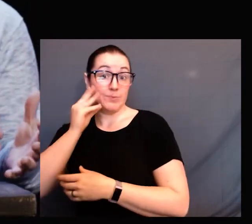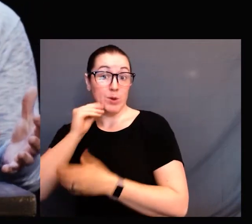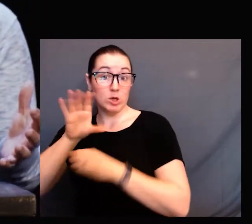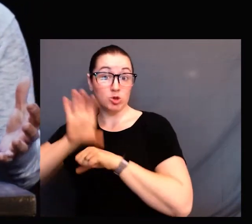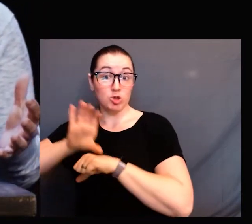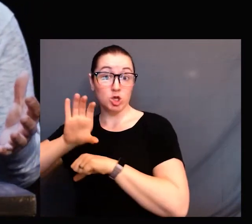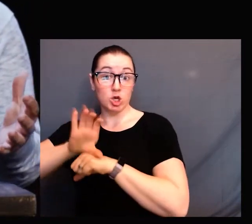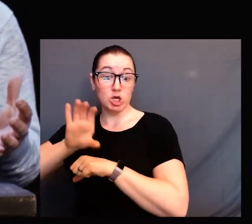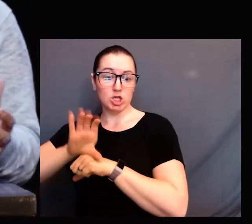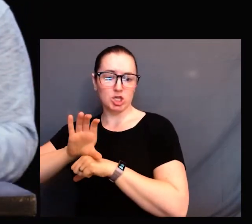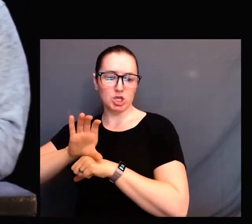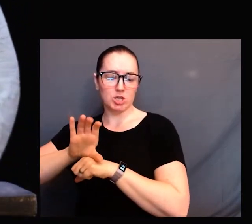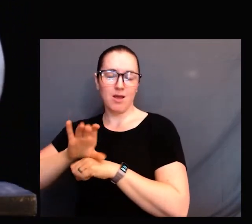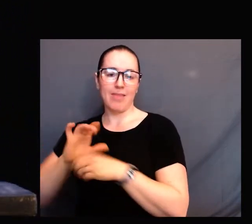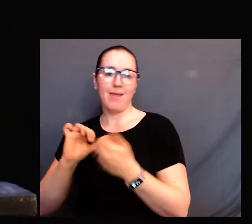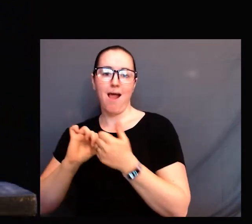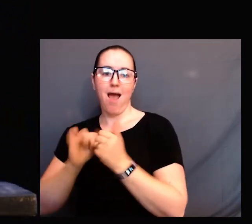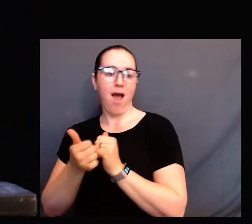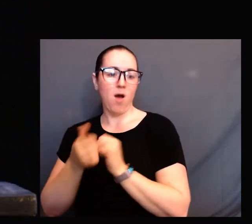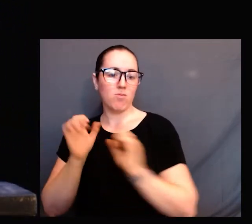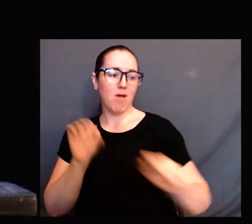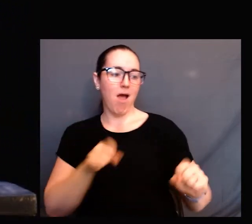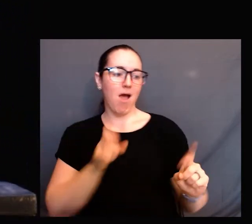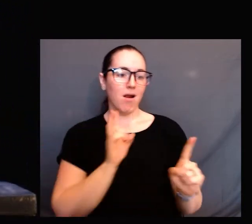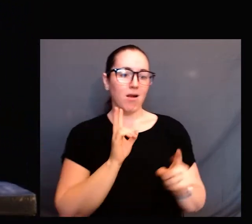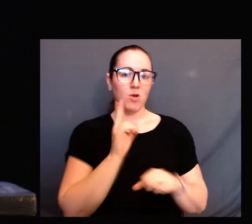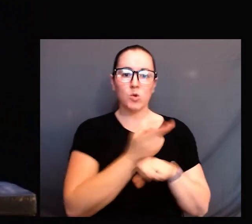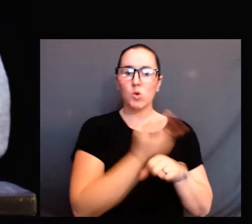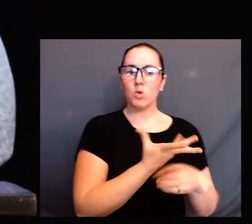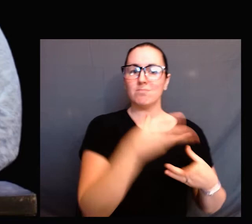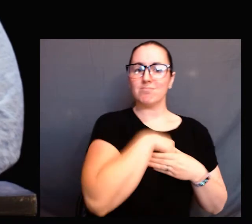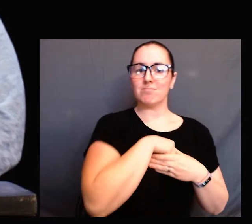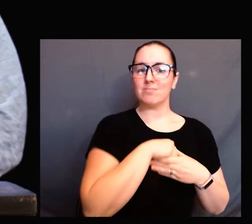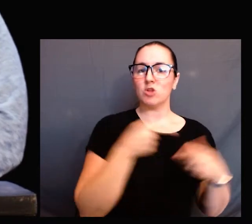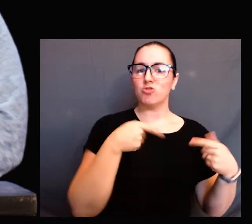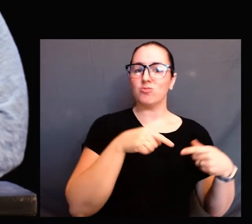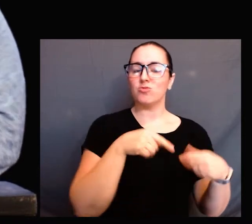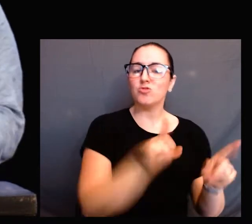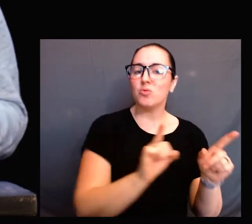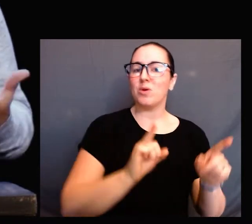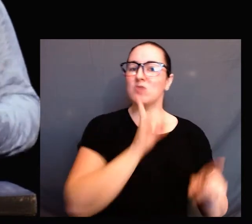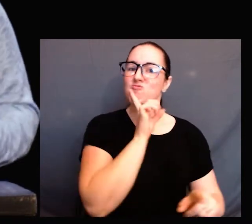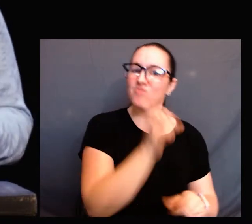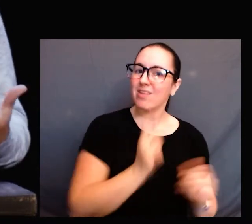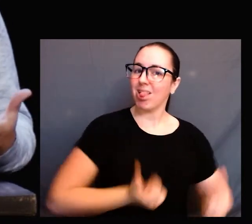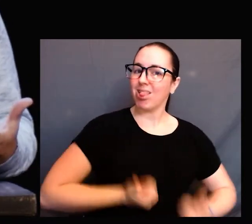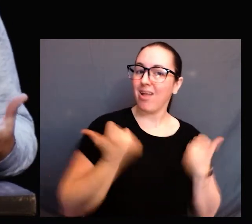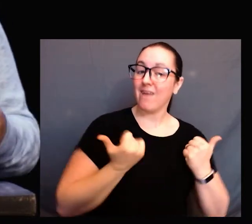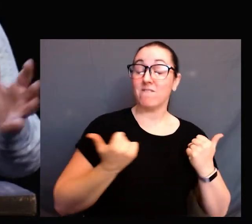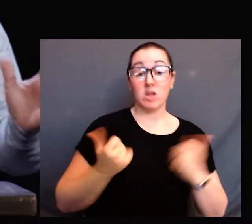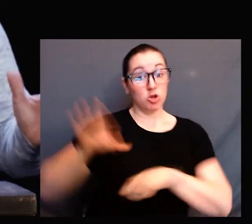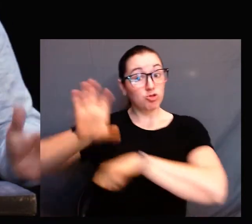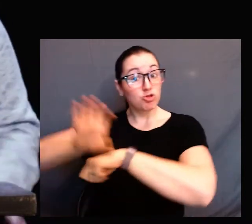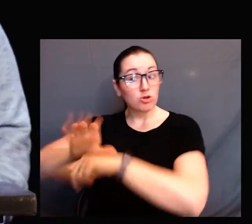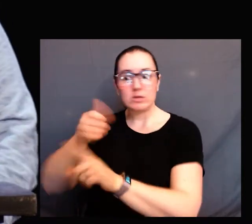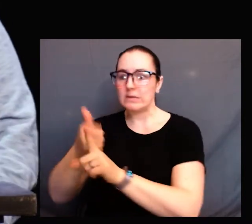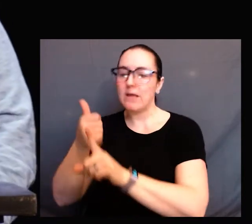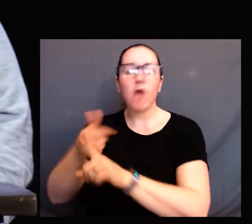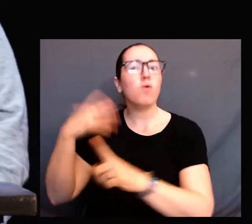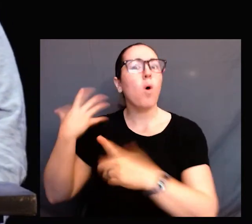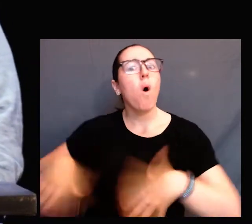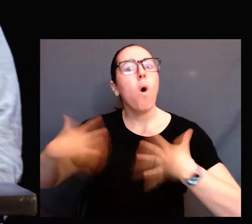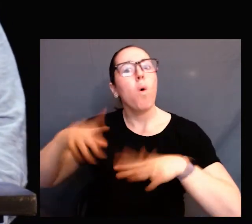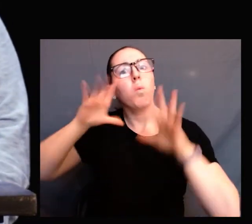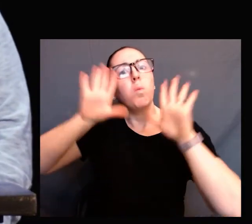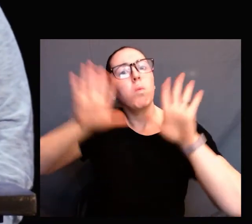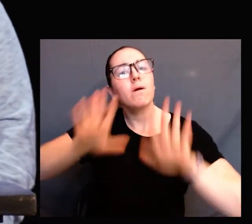in church and how it translates into real life. You see, church in and of itself is a wonderful, wonderful thing.